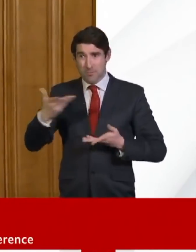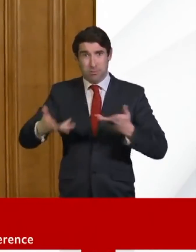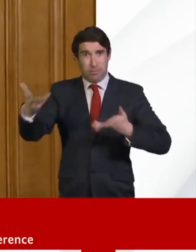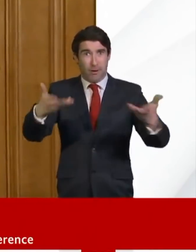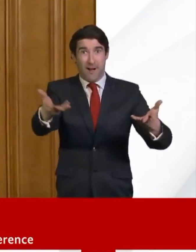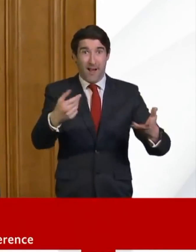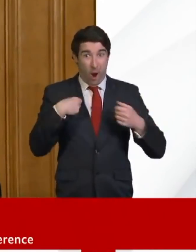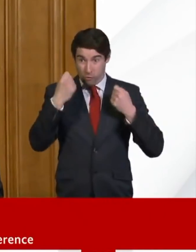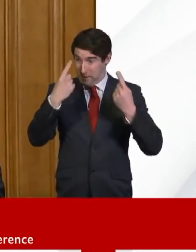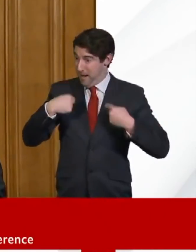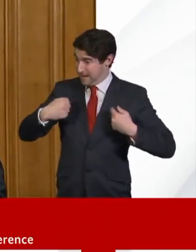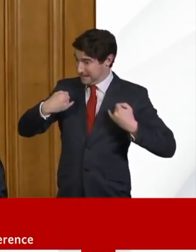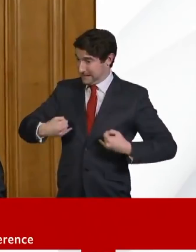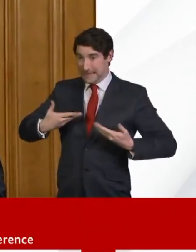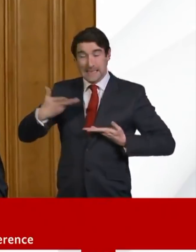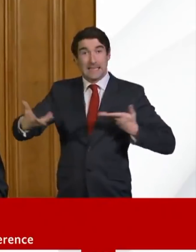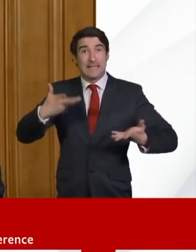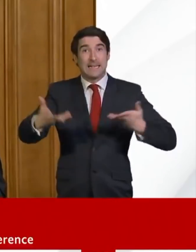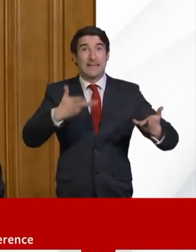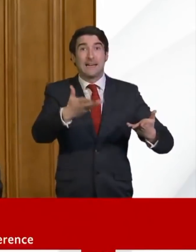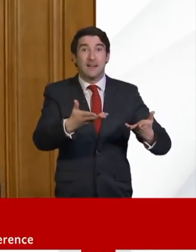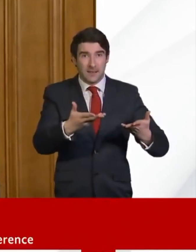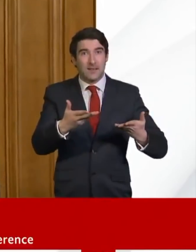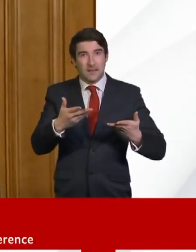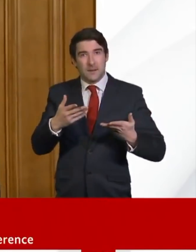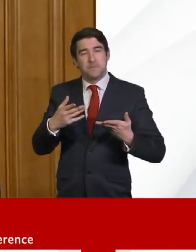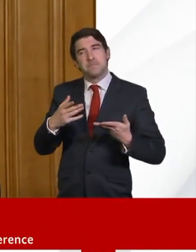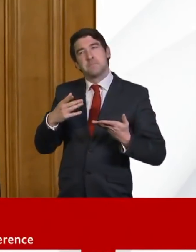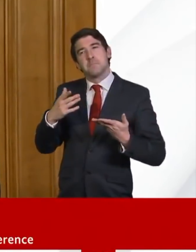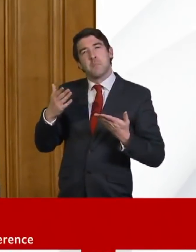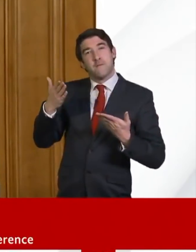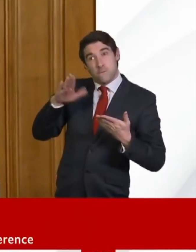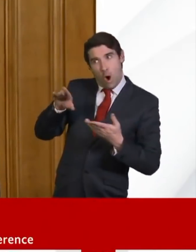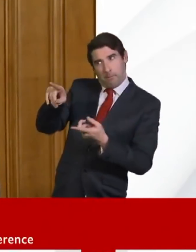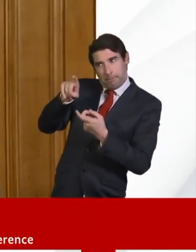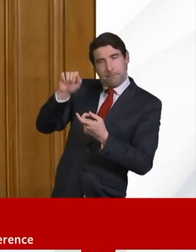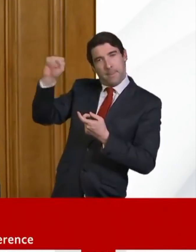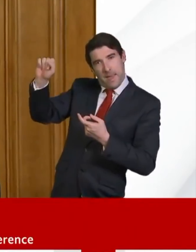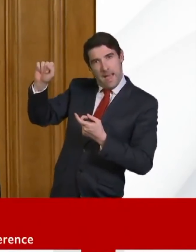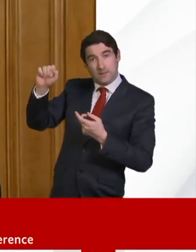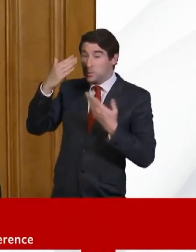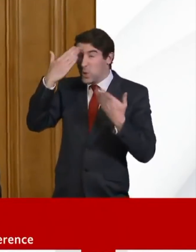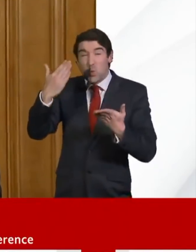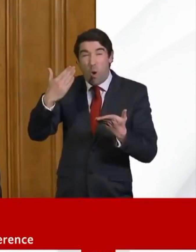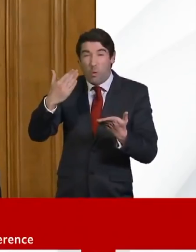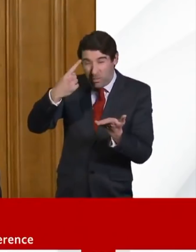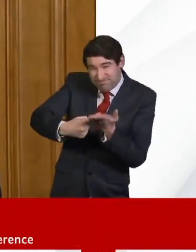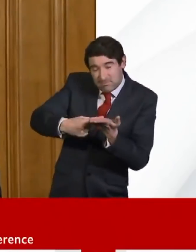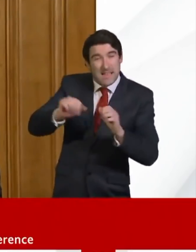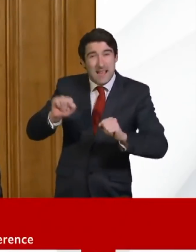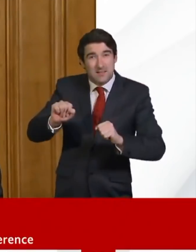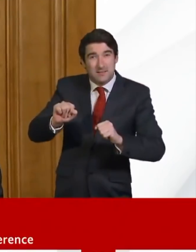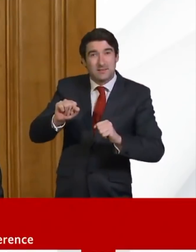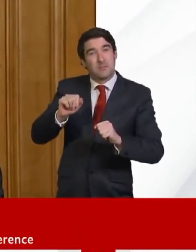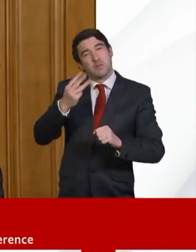test is so important. There are beginning to be some stories of people getting answers to that question. Again, I wouldn't expect that to be a